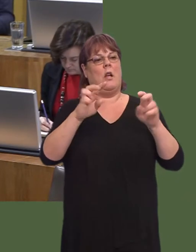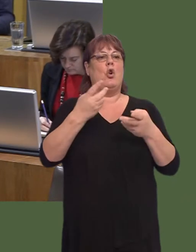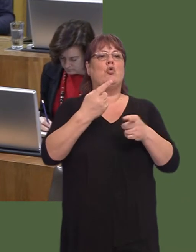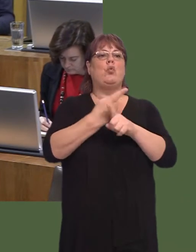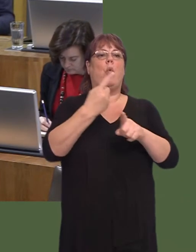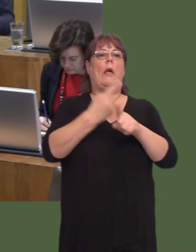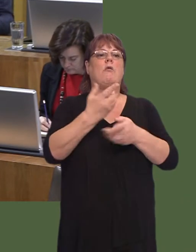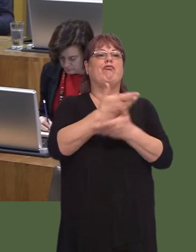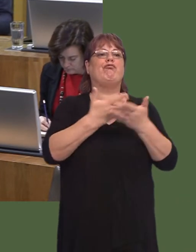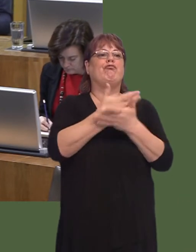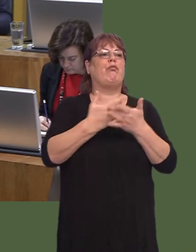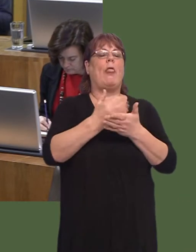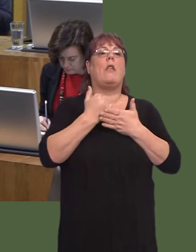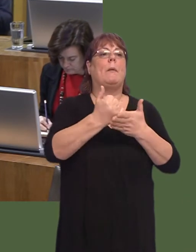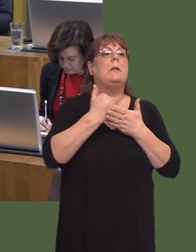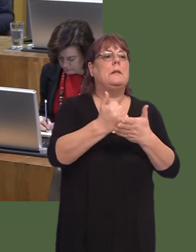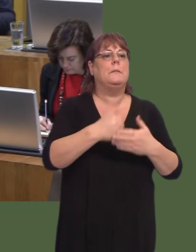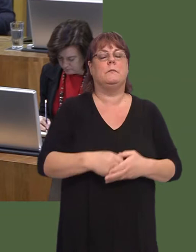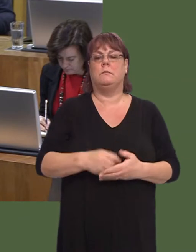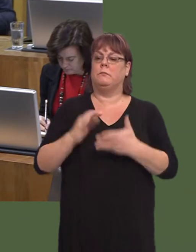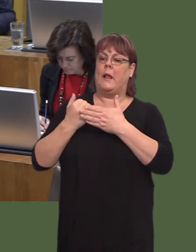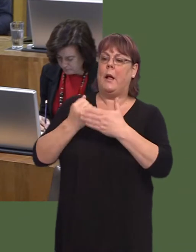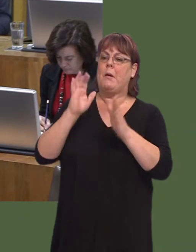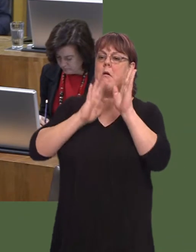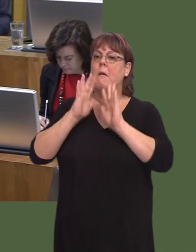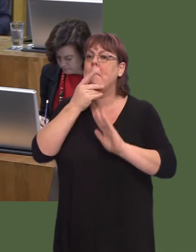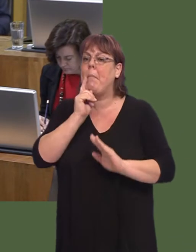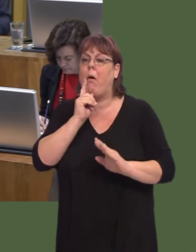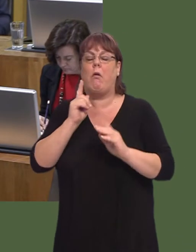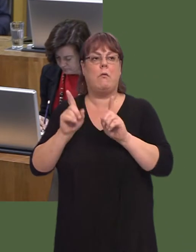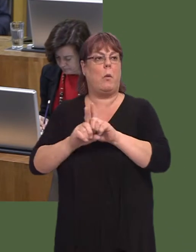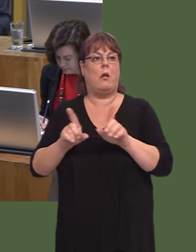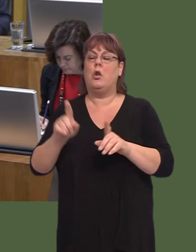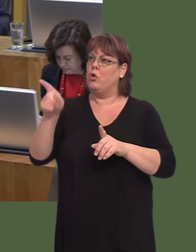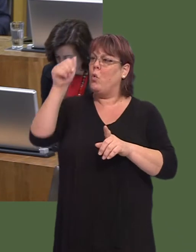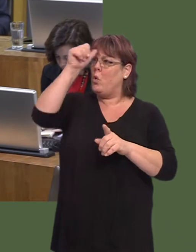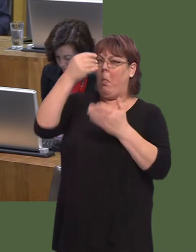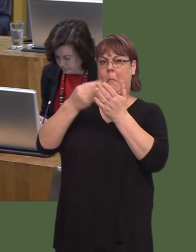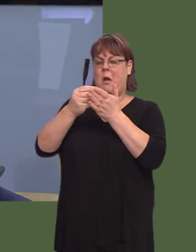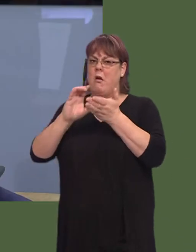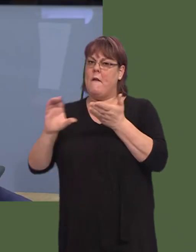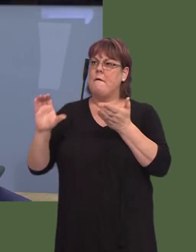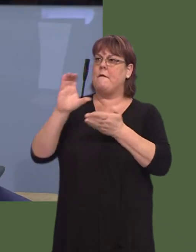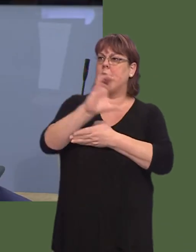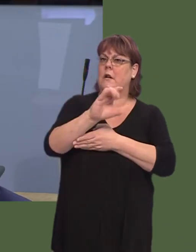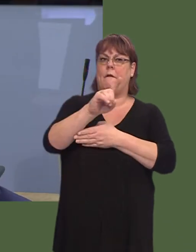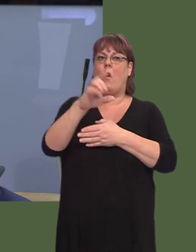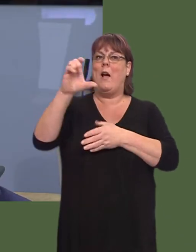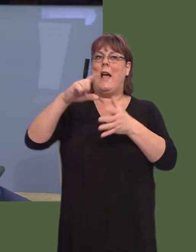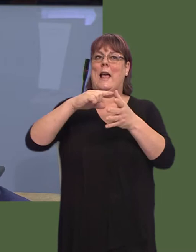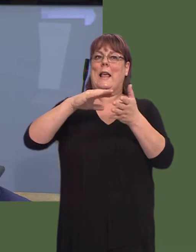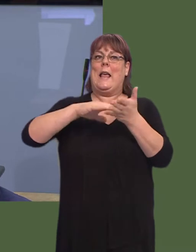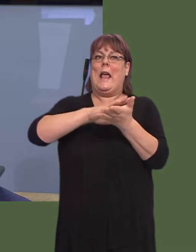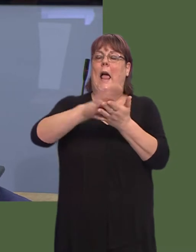talking therapies, for example. We're looking at ways, of course, of helping young people even more, and she will be aware, of course, of the money that's been put in place